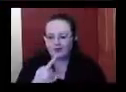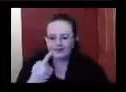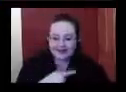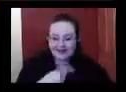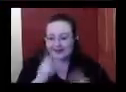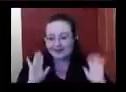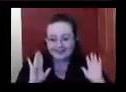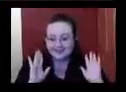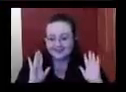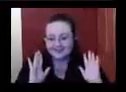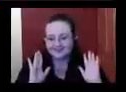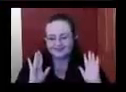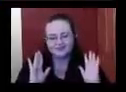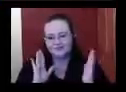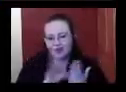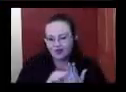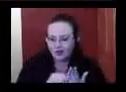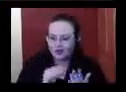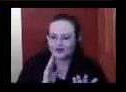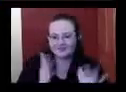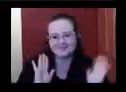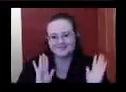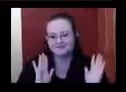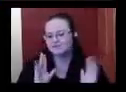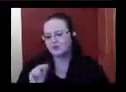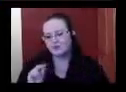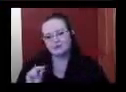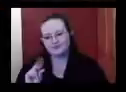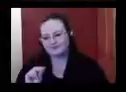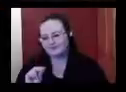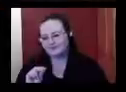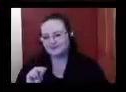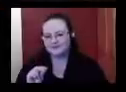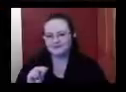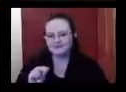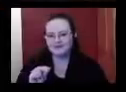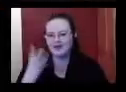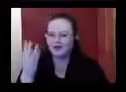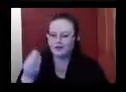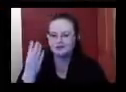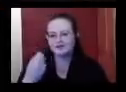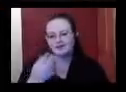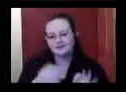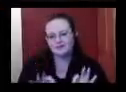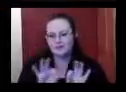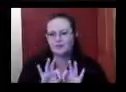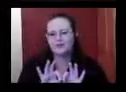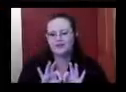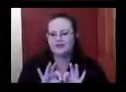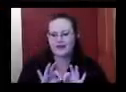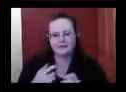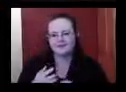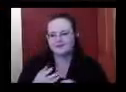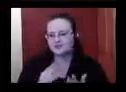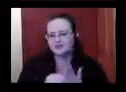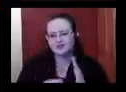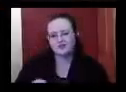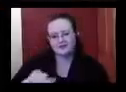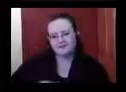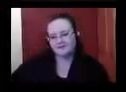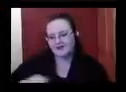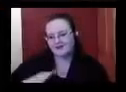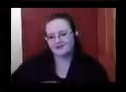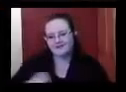the curricular instructional program. The life of the school and the experience for students is really enhanced by clubs and